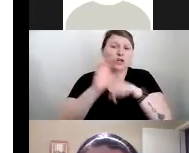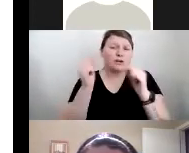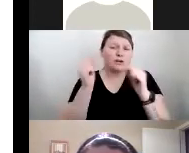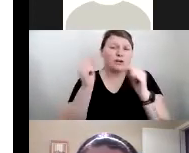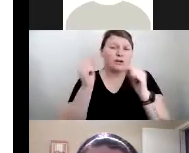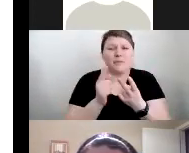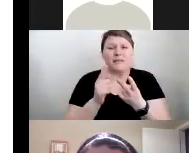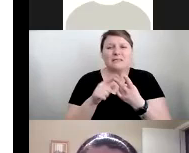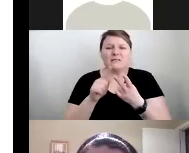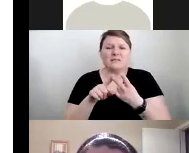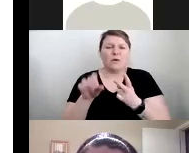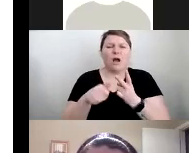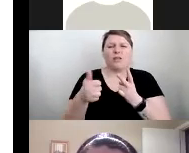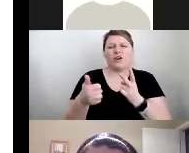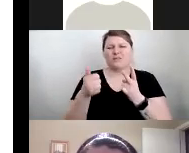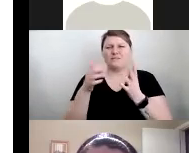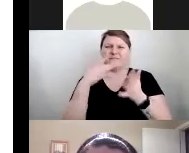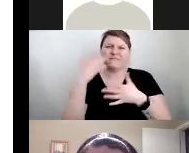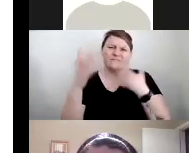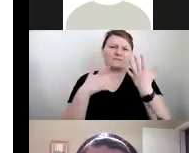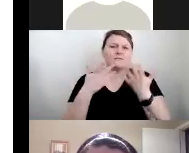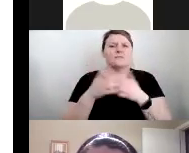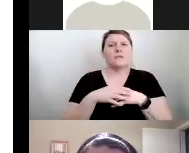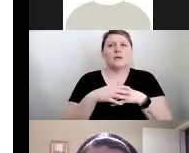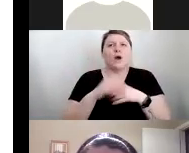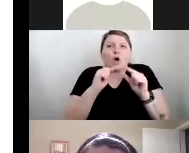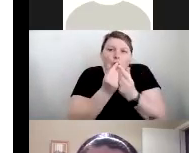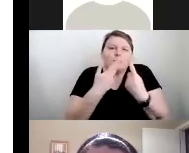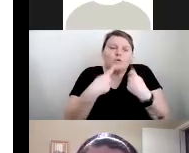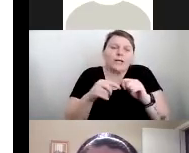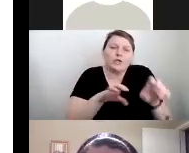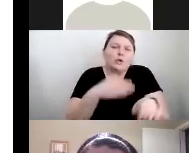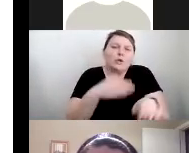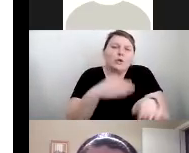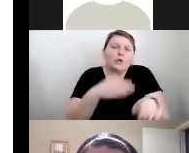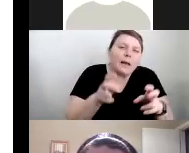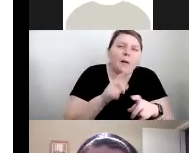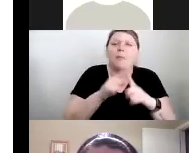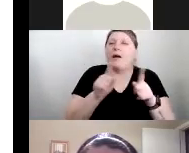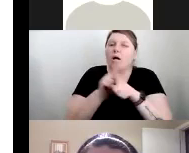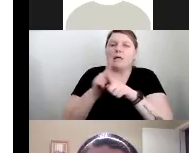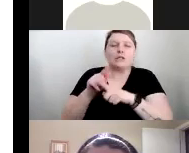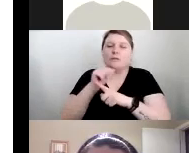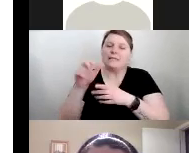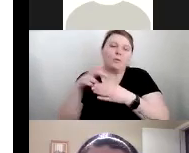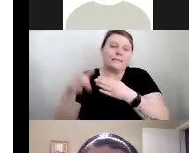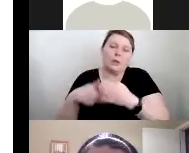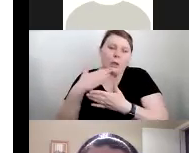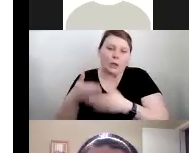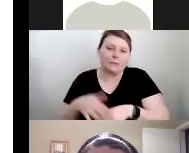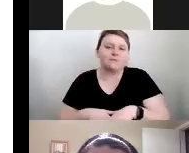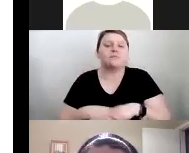other. These are do-gooding groups, but it often does not result in good. And some